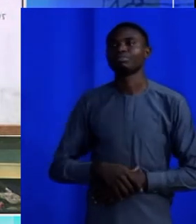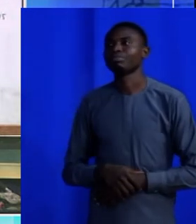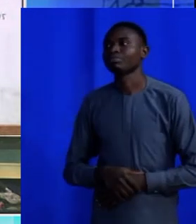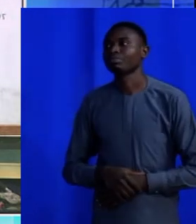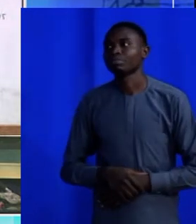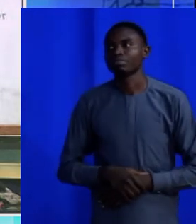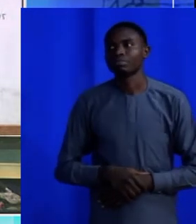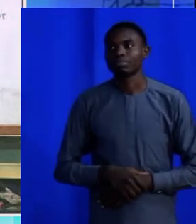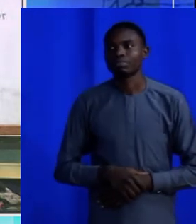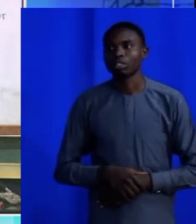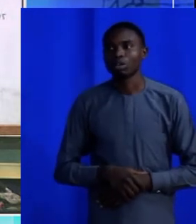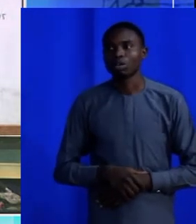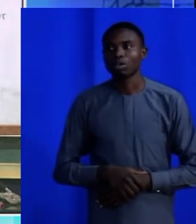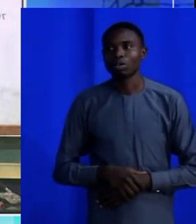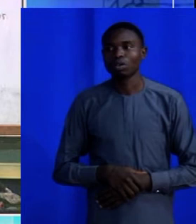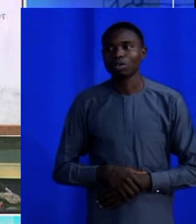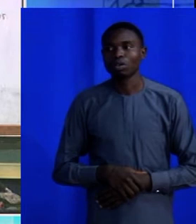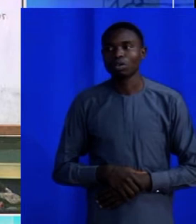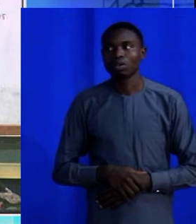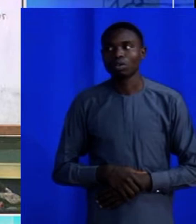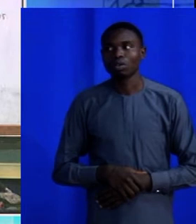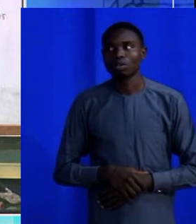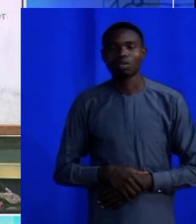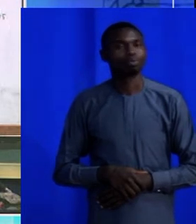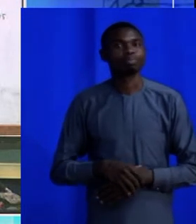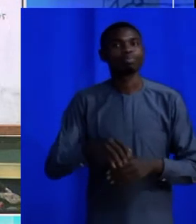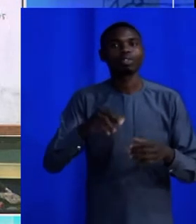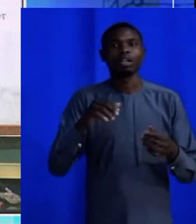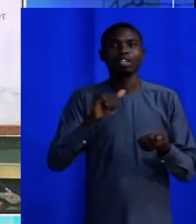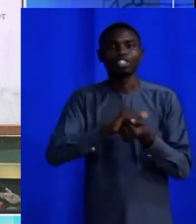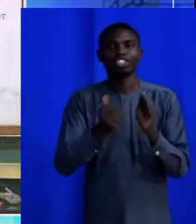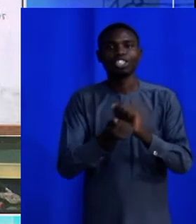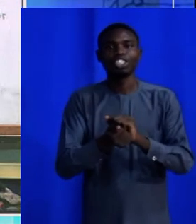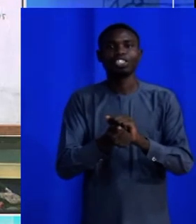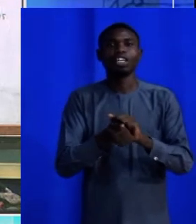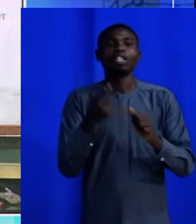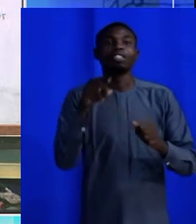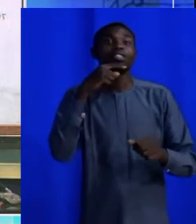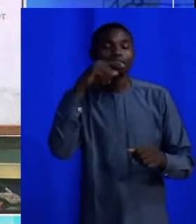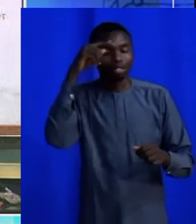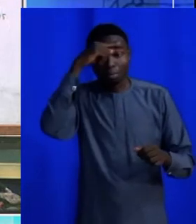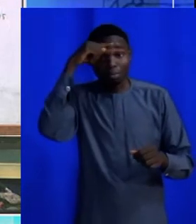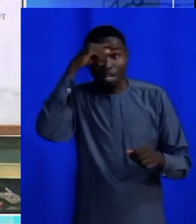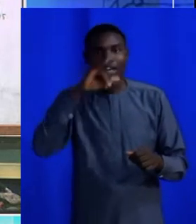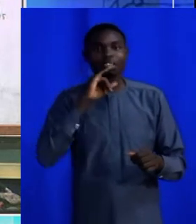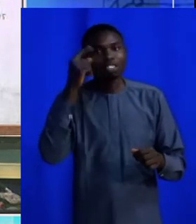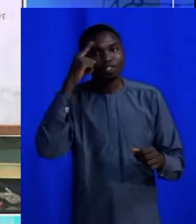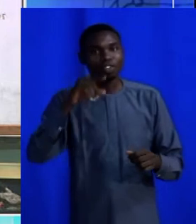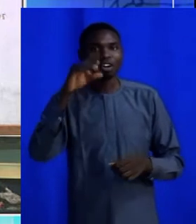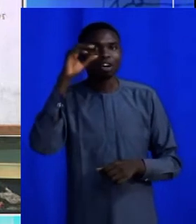poultry, goats, all their droppings are used